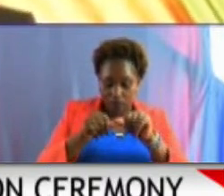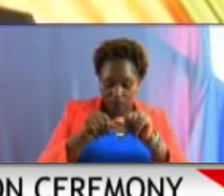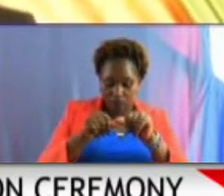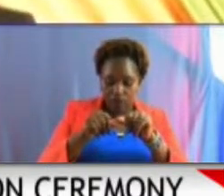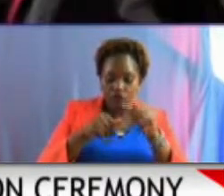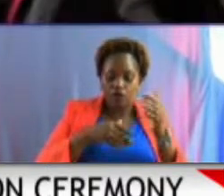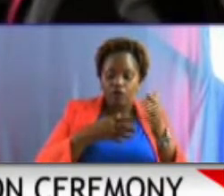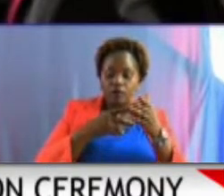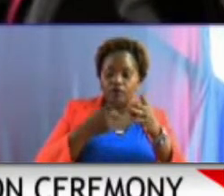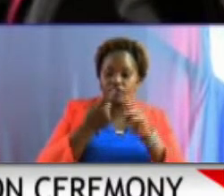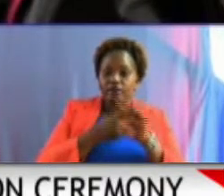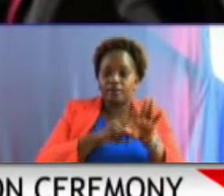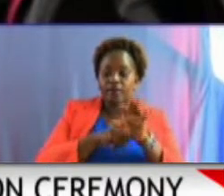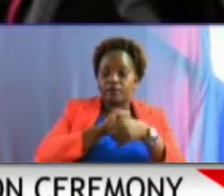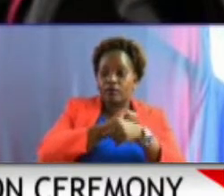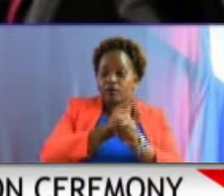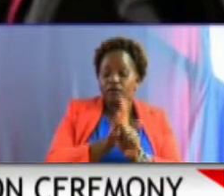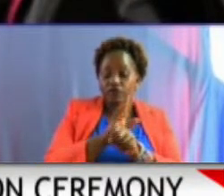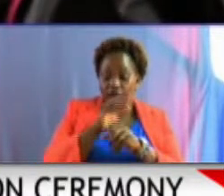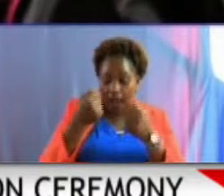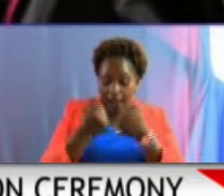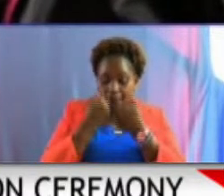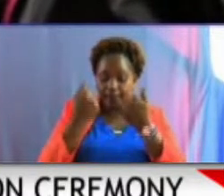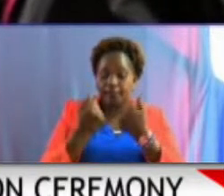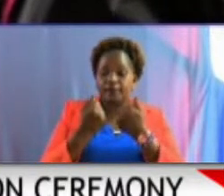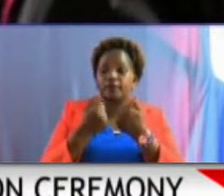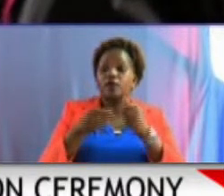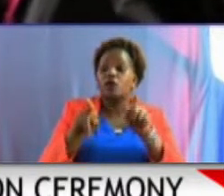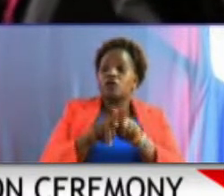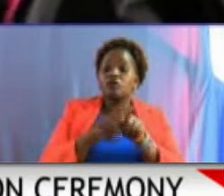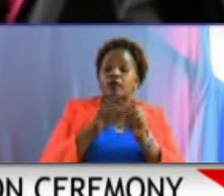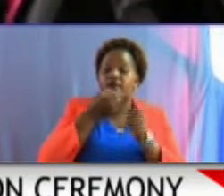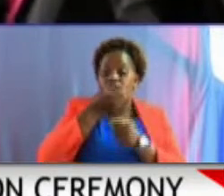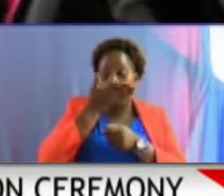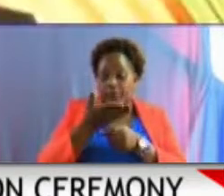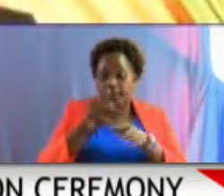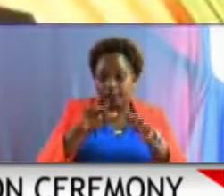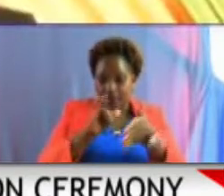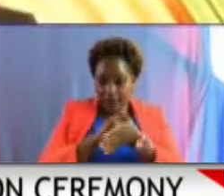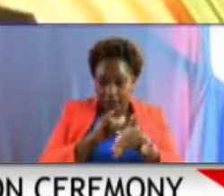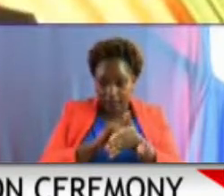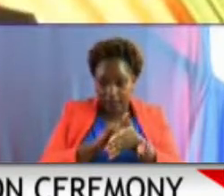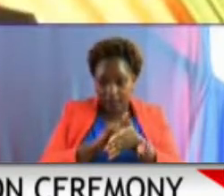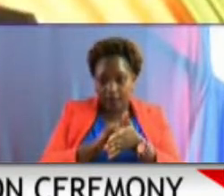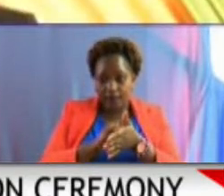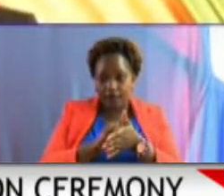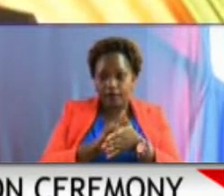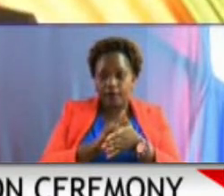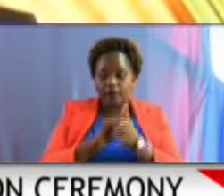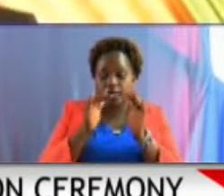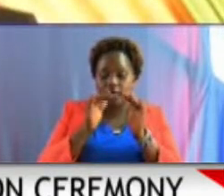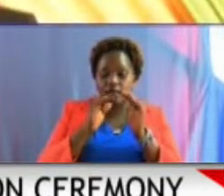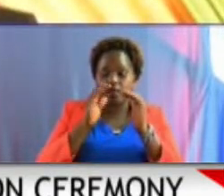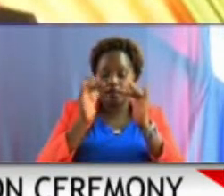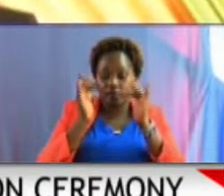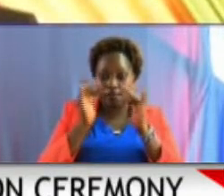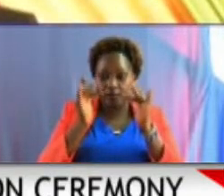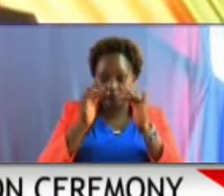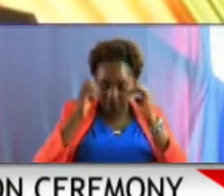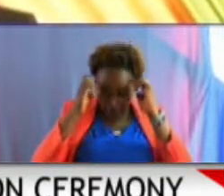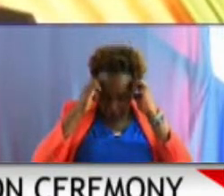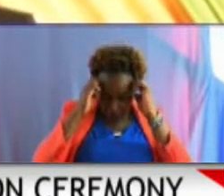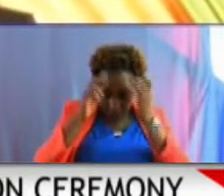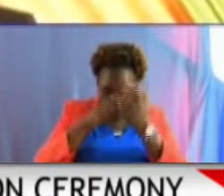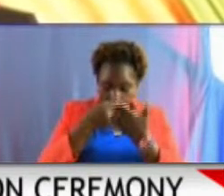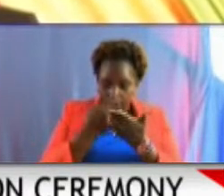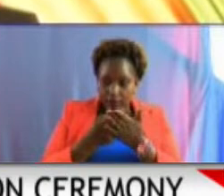the COVID pandemic hit the world. I am also informed that the university is investing in e-learning resources that will